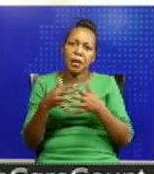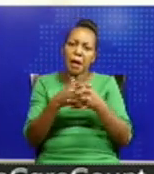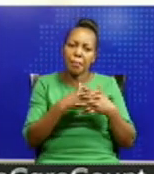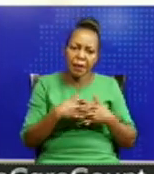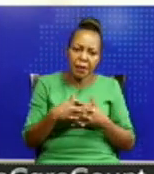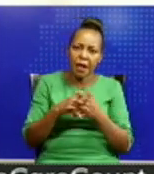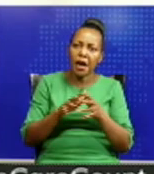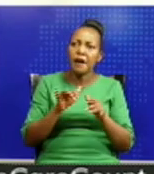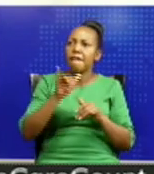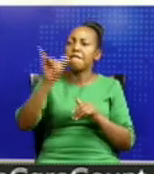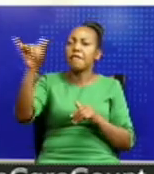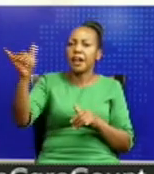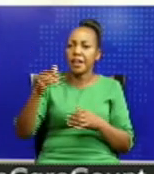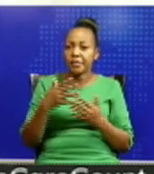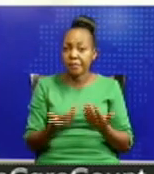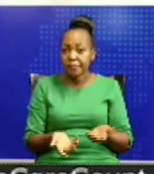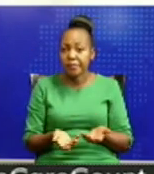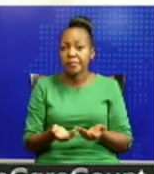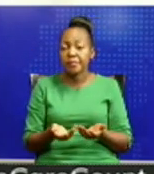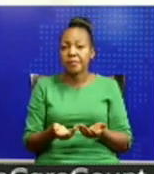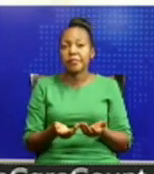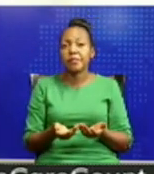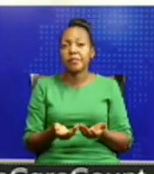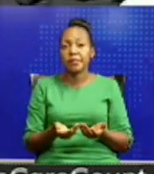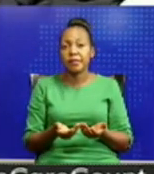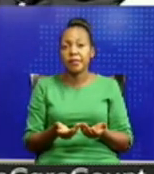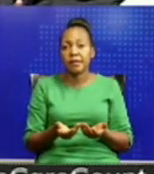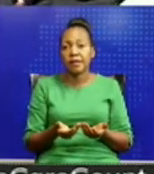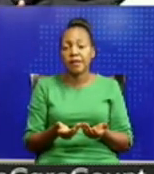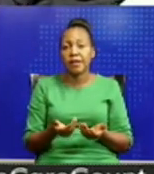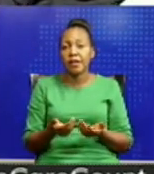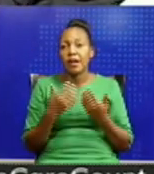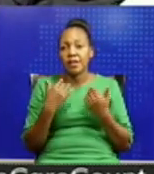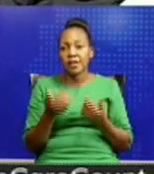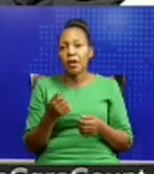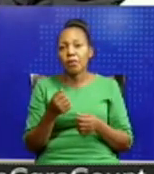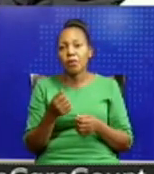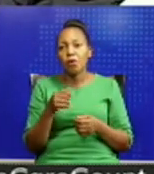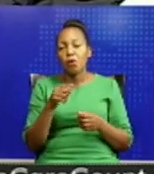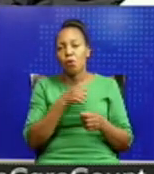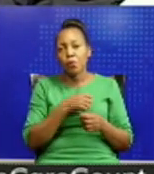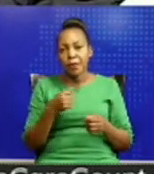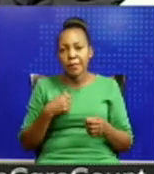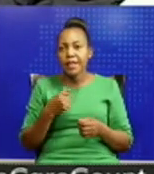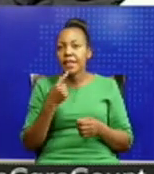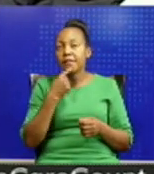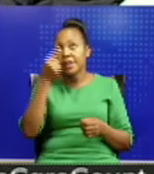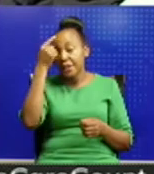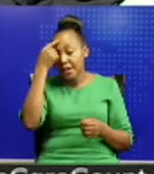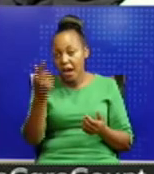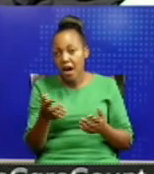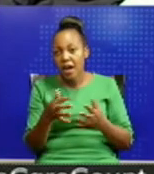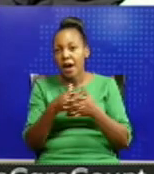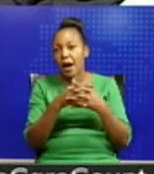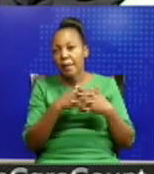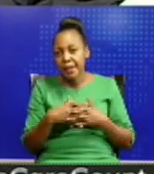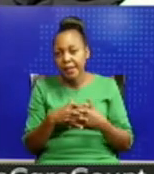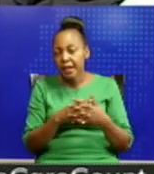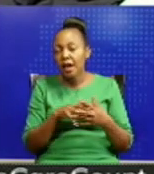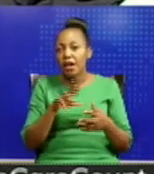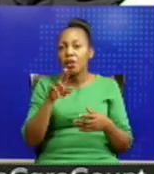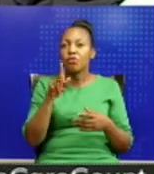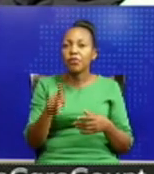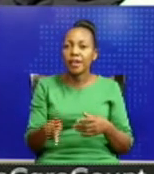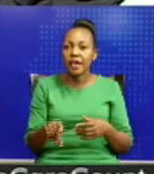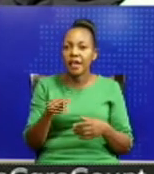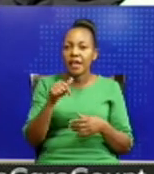to Nairobi or anywhere. In this pandemic, it has affected each and every country. Women in the UK, India, America, even Nigeria here,